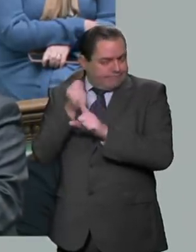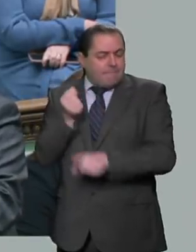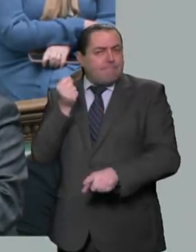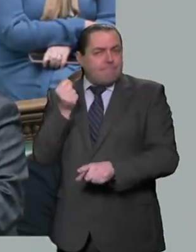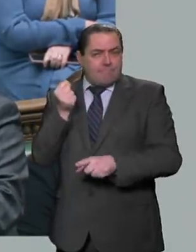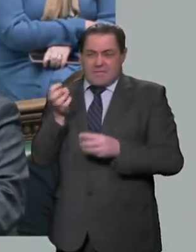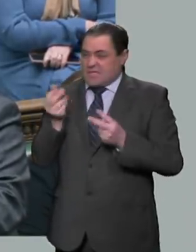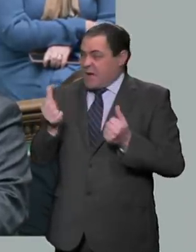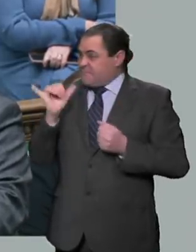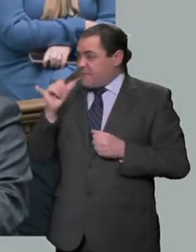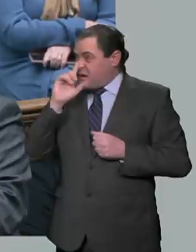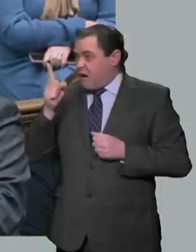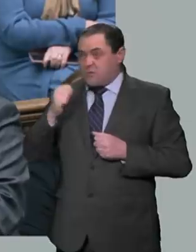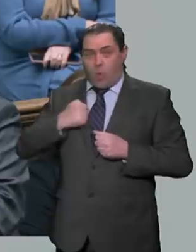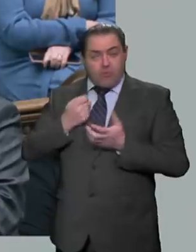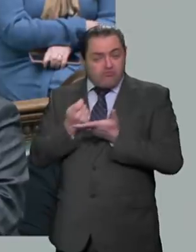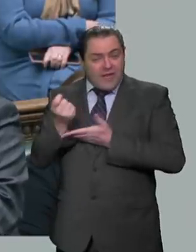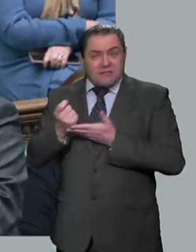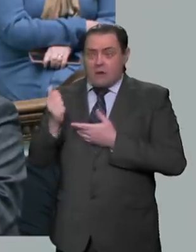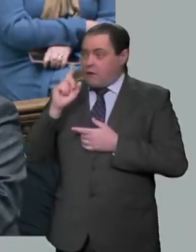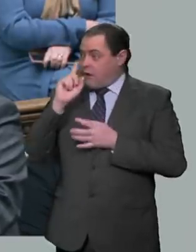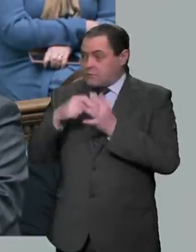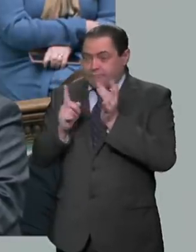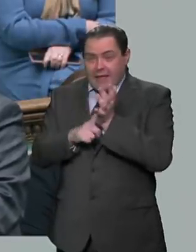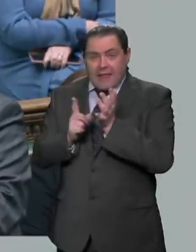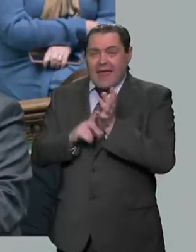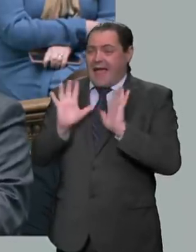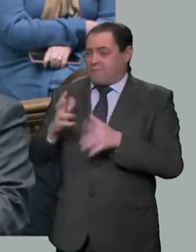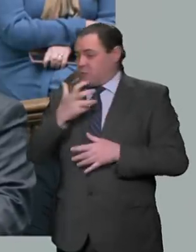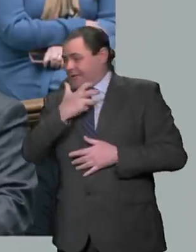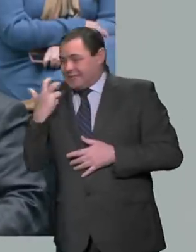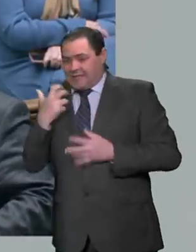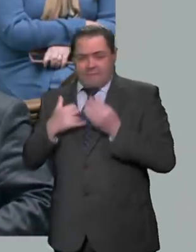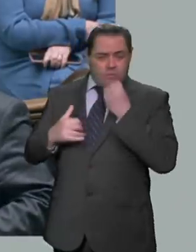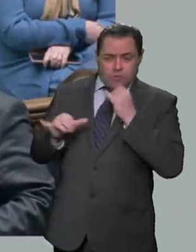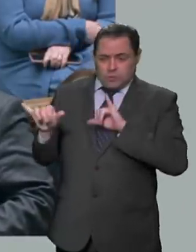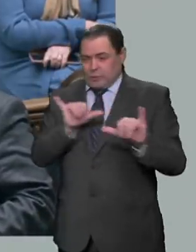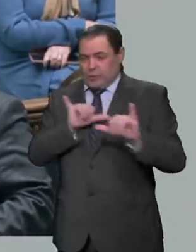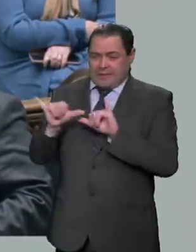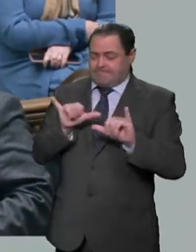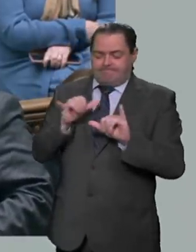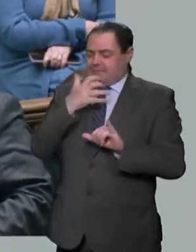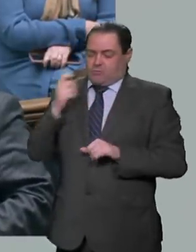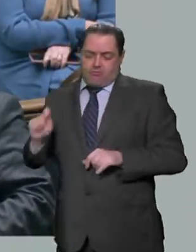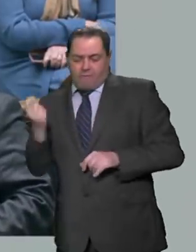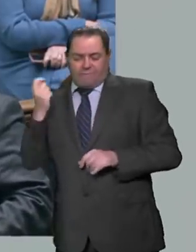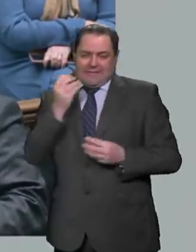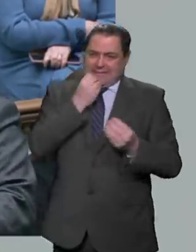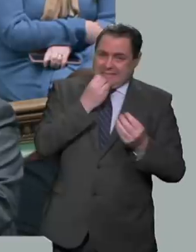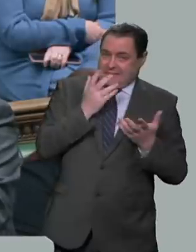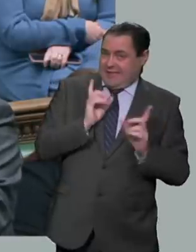can't afford to pay their rent and bills, to heat their homes, or to put food on the table. So will the Prime